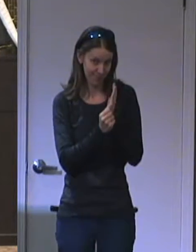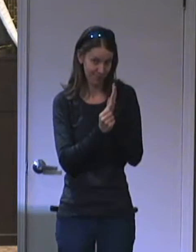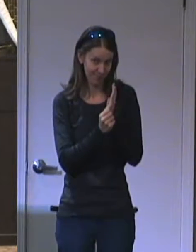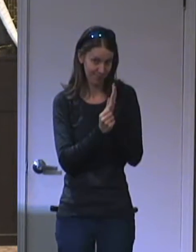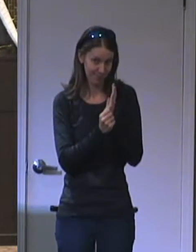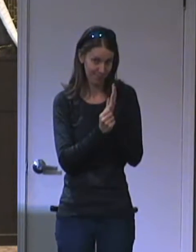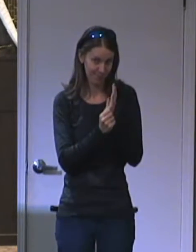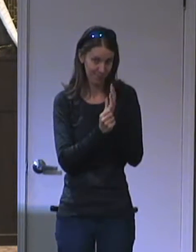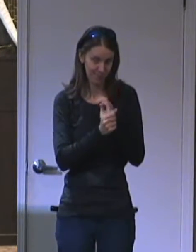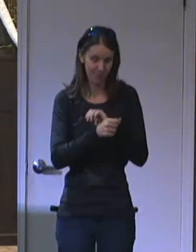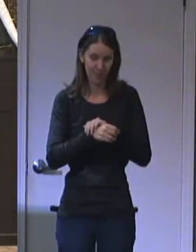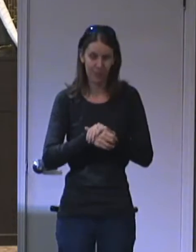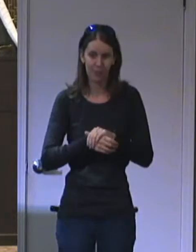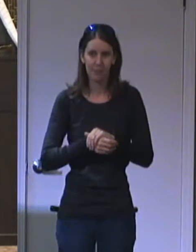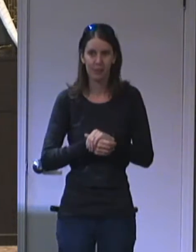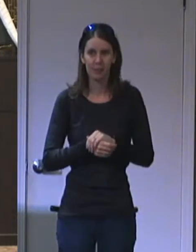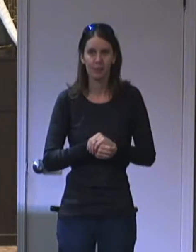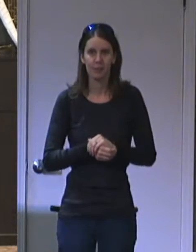you will.